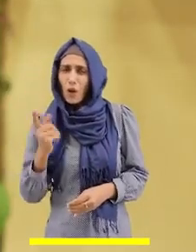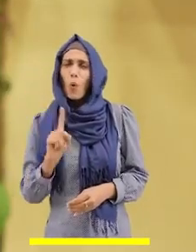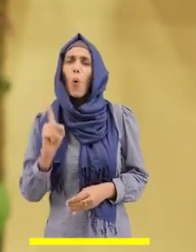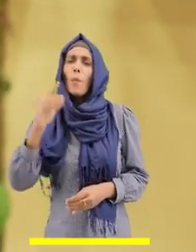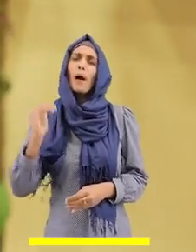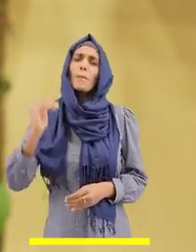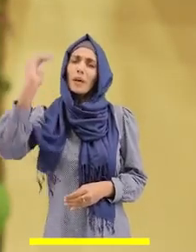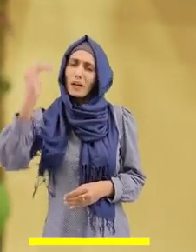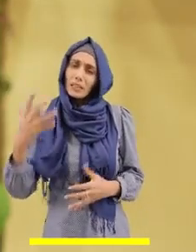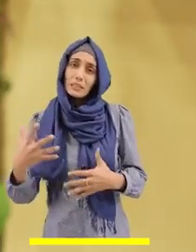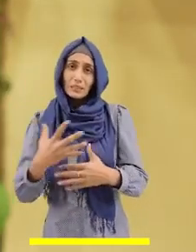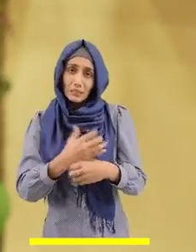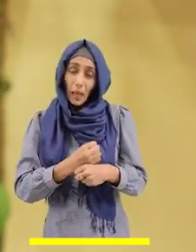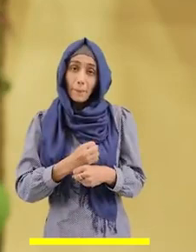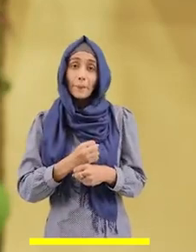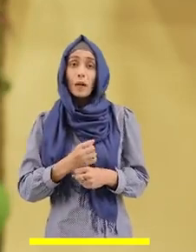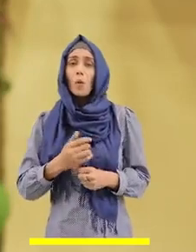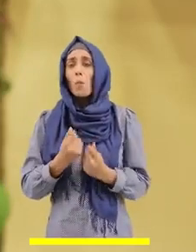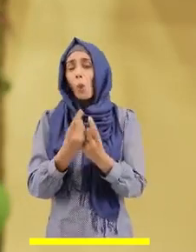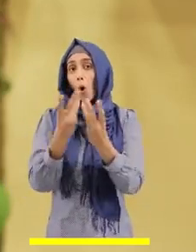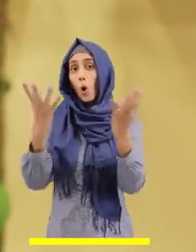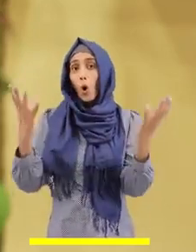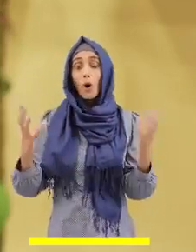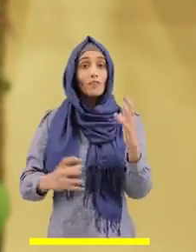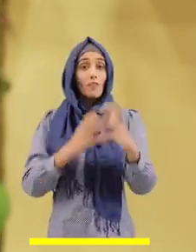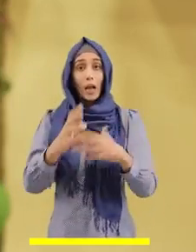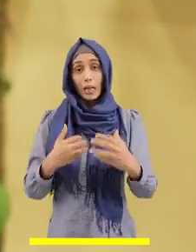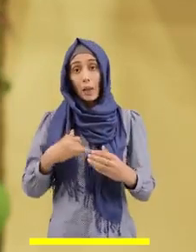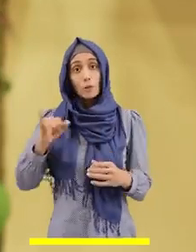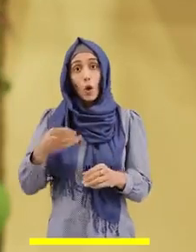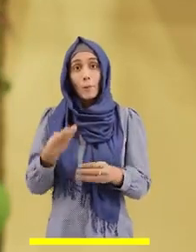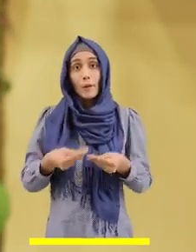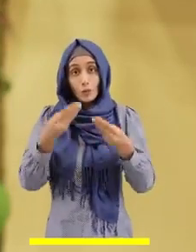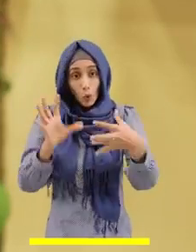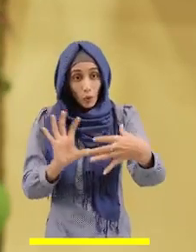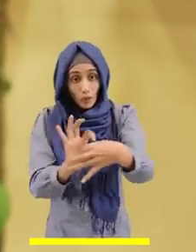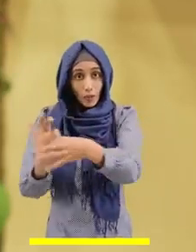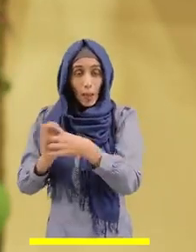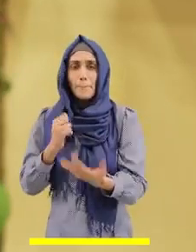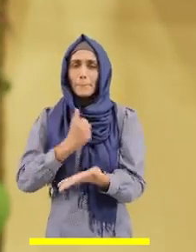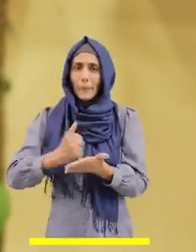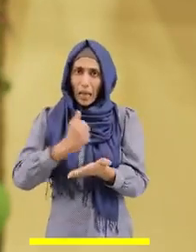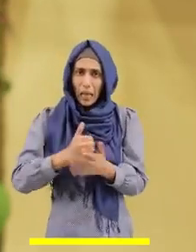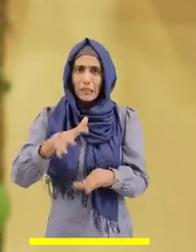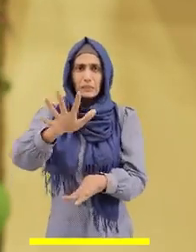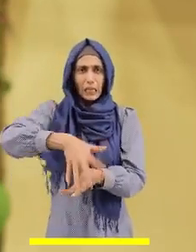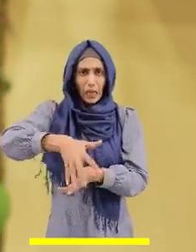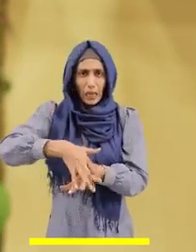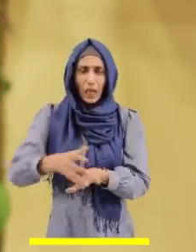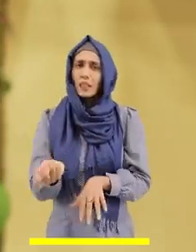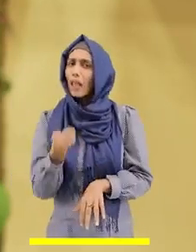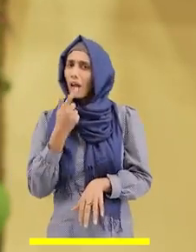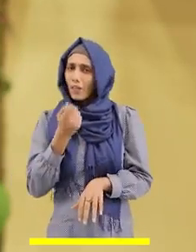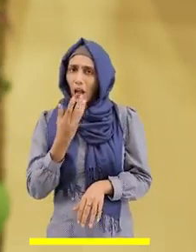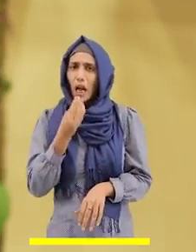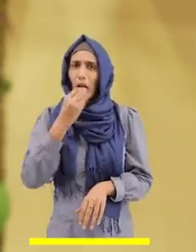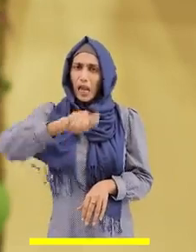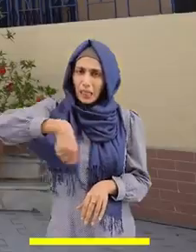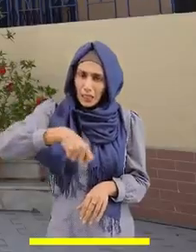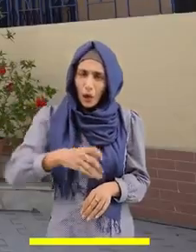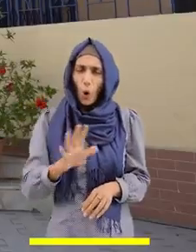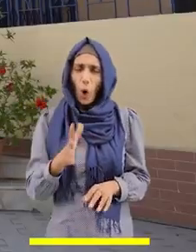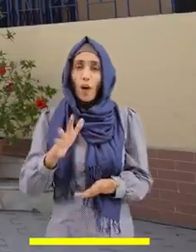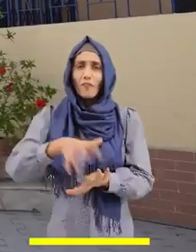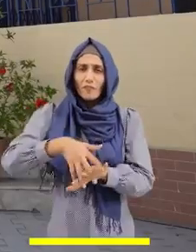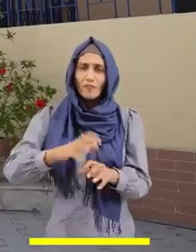people and older deaf people working across various sectors. Some are working in banks, in the textile industry, pharma